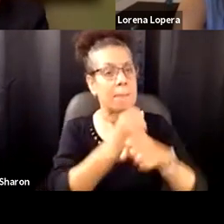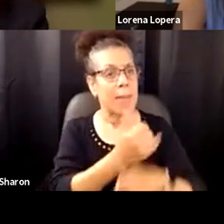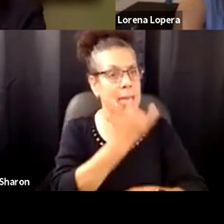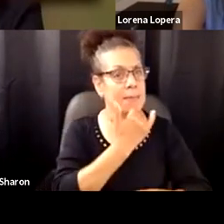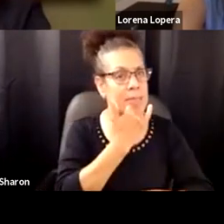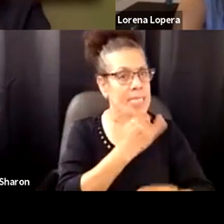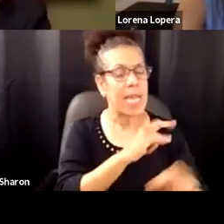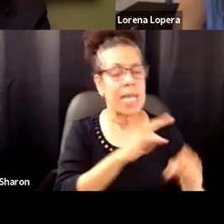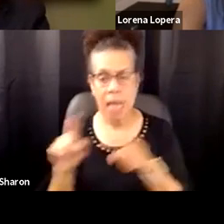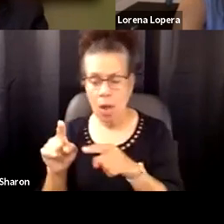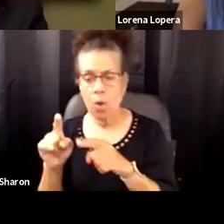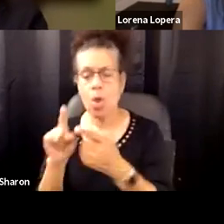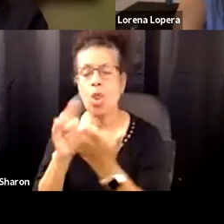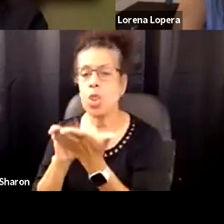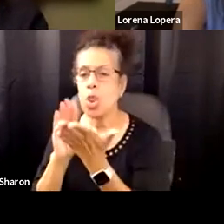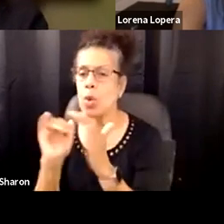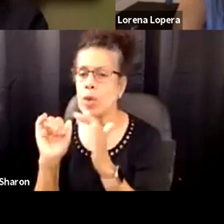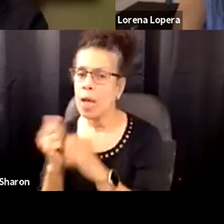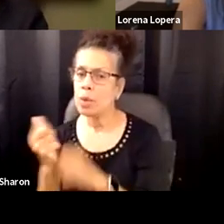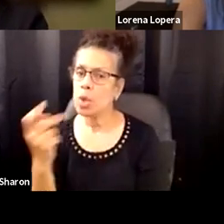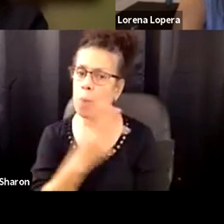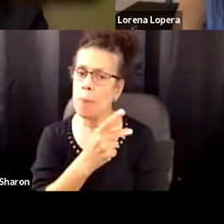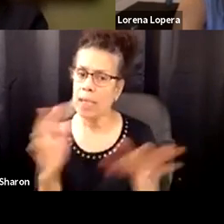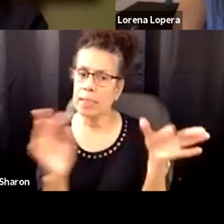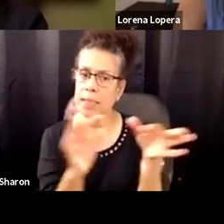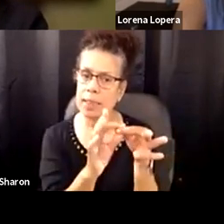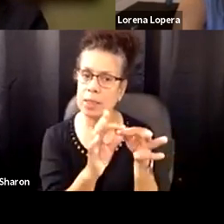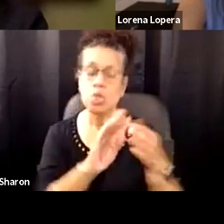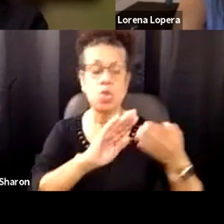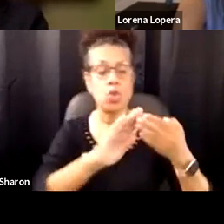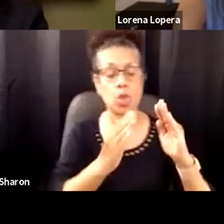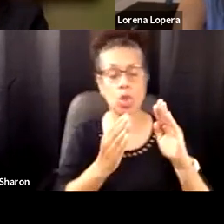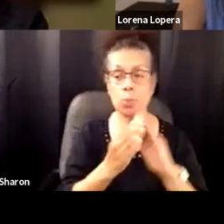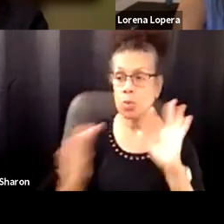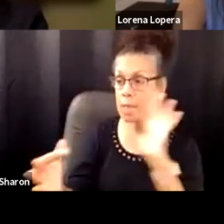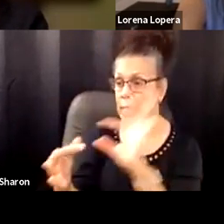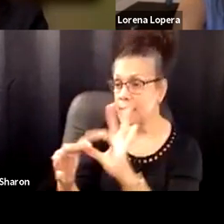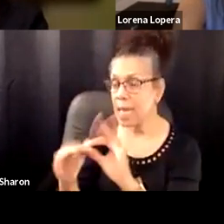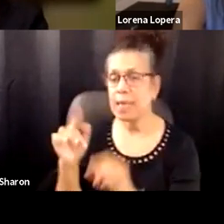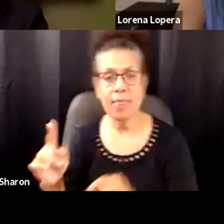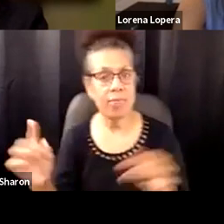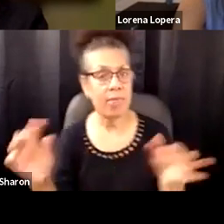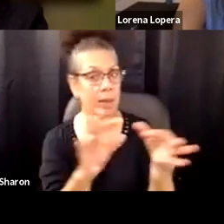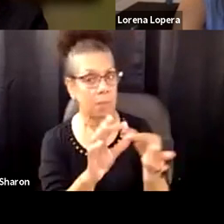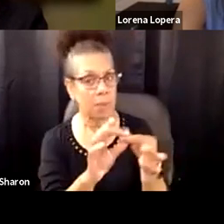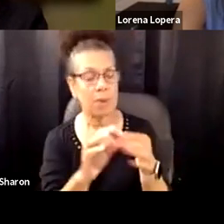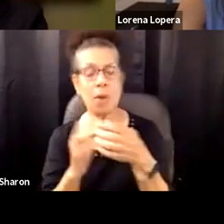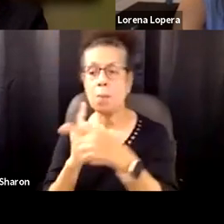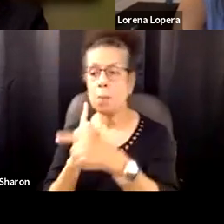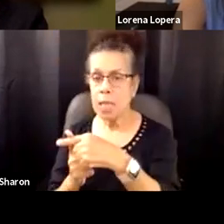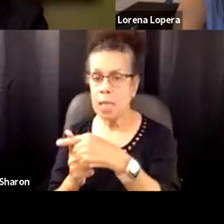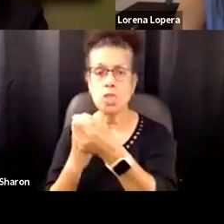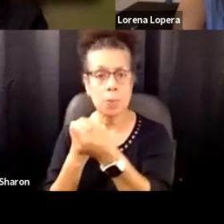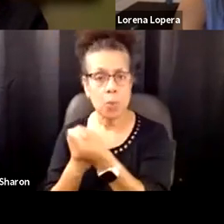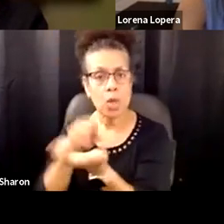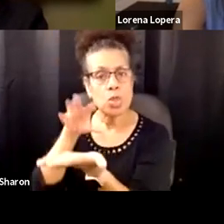they recommit to the community and the community can recommit to them and in addition to they're getting support develop the skills that they can